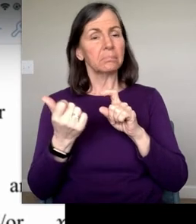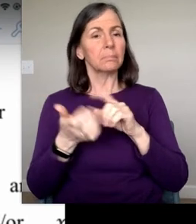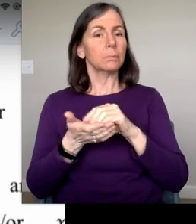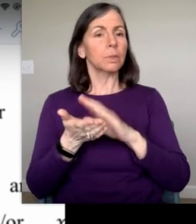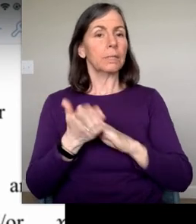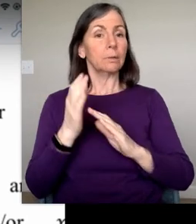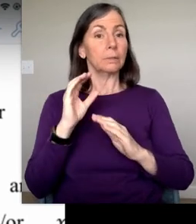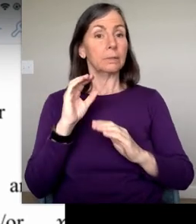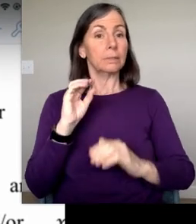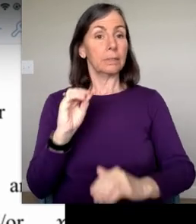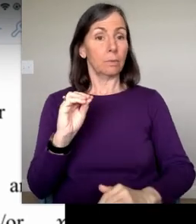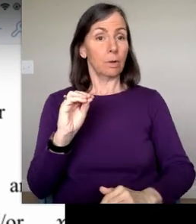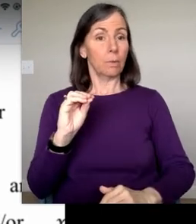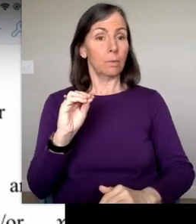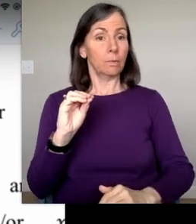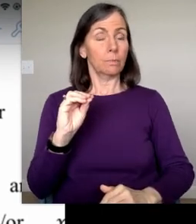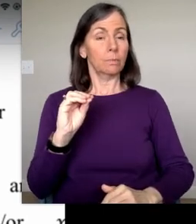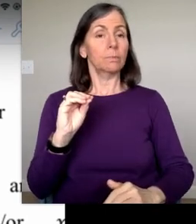as 0